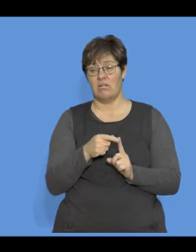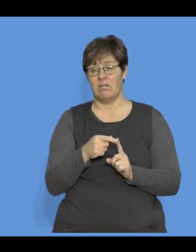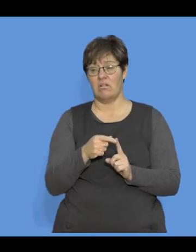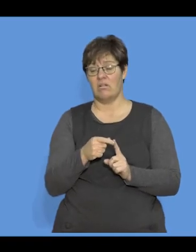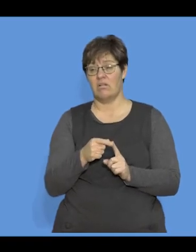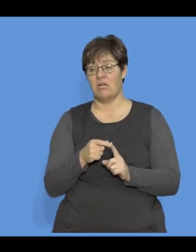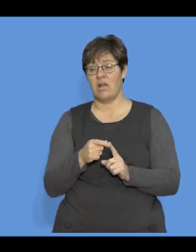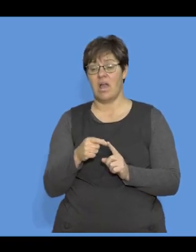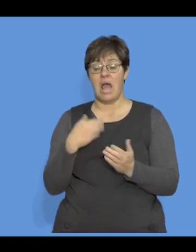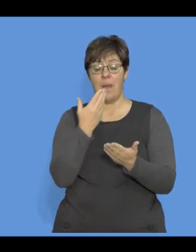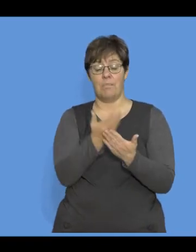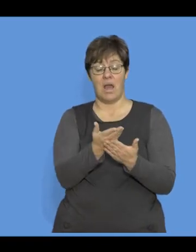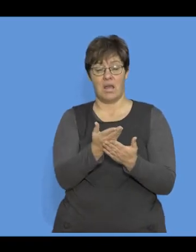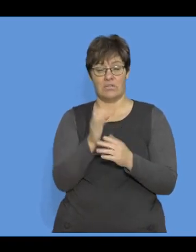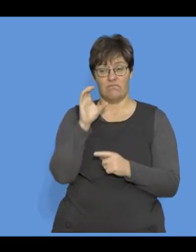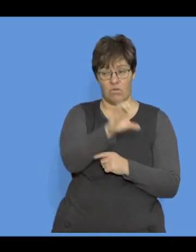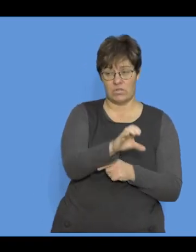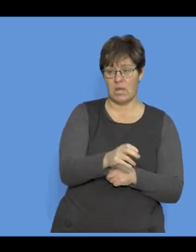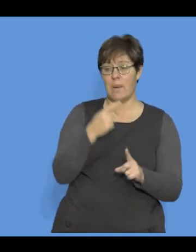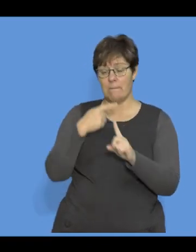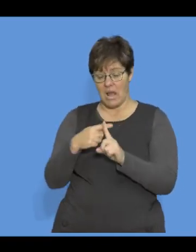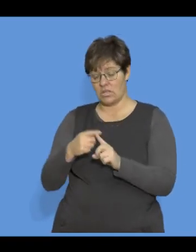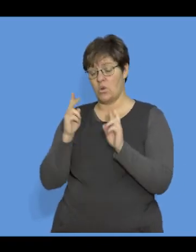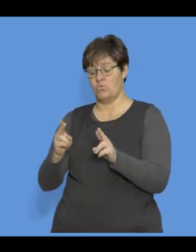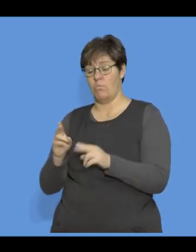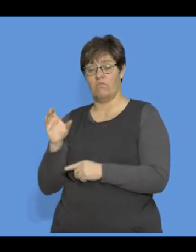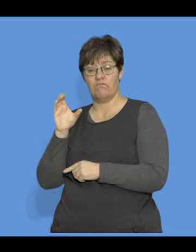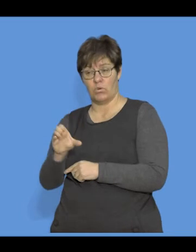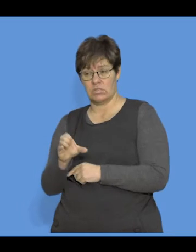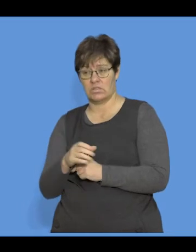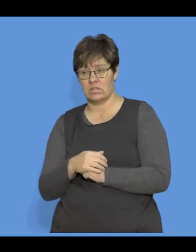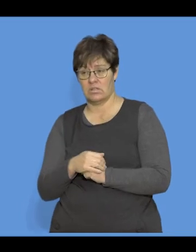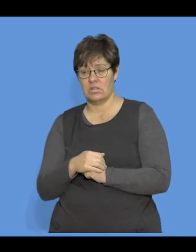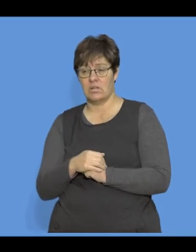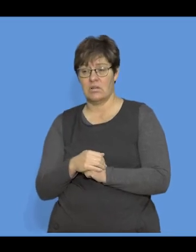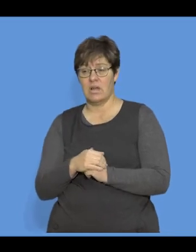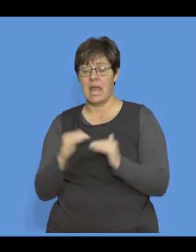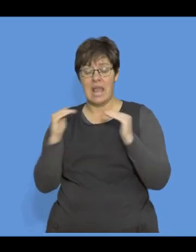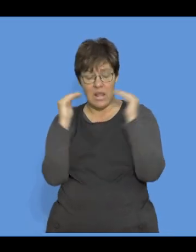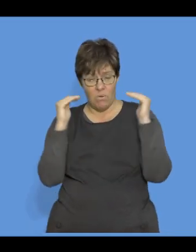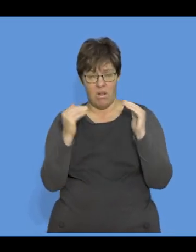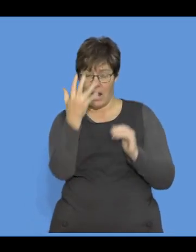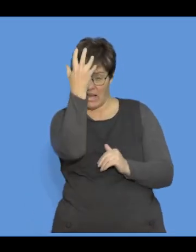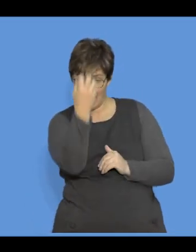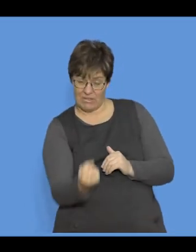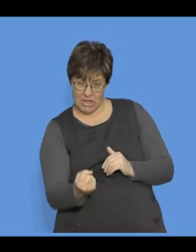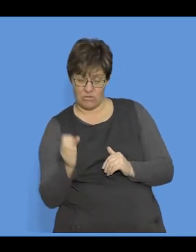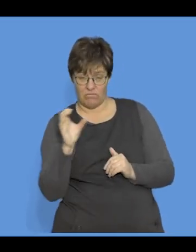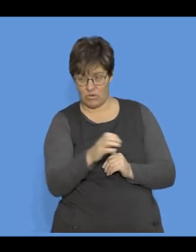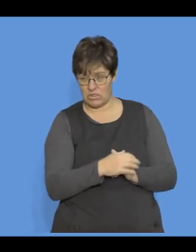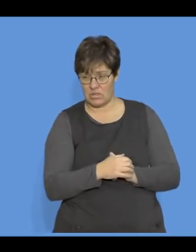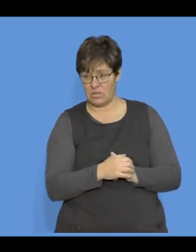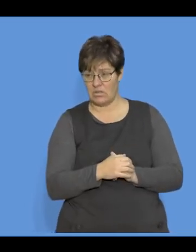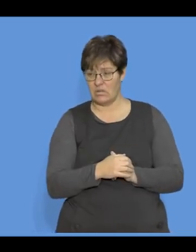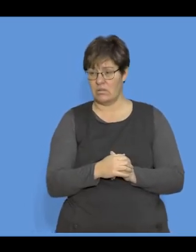applied force. This one plus the normal force has to be equal to the gravitational force. So I mustn't make